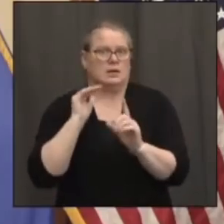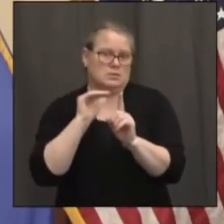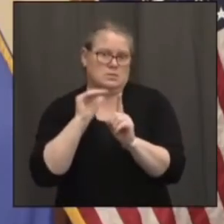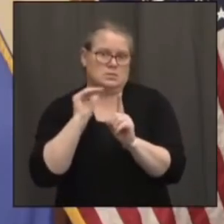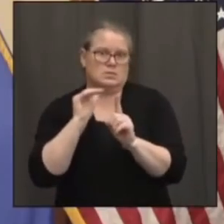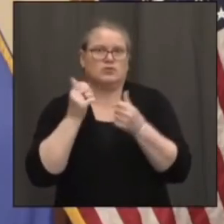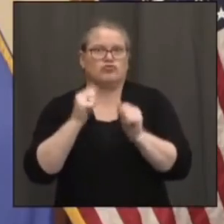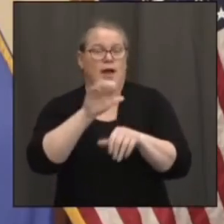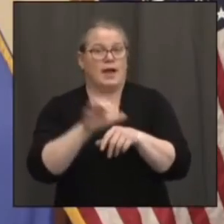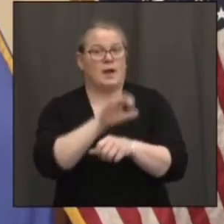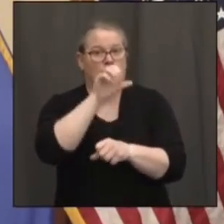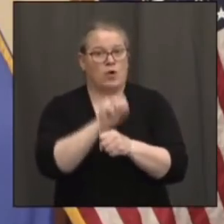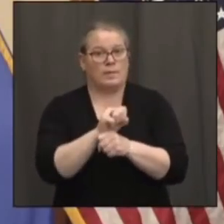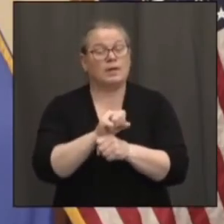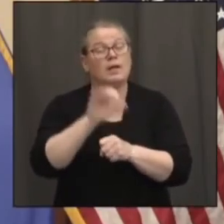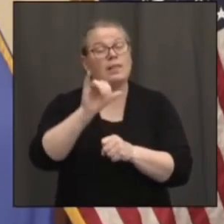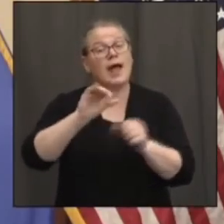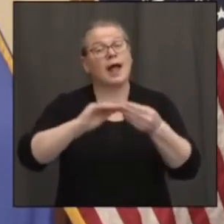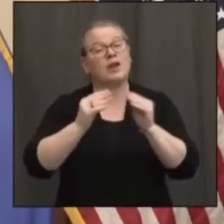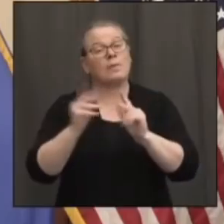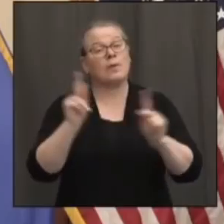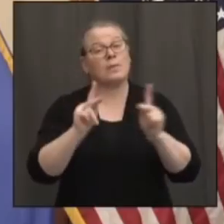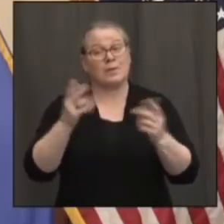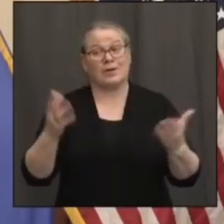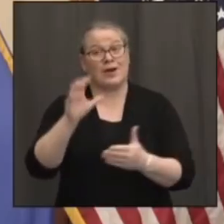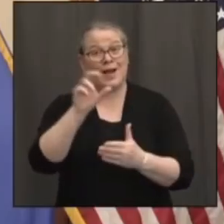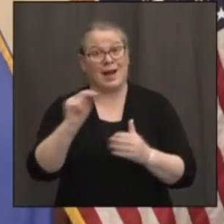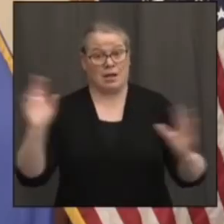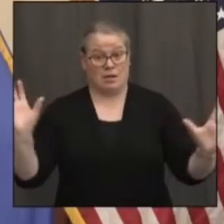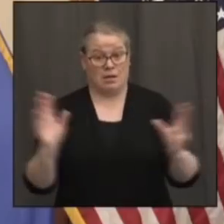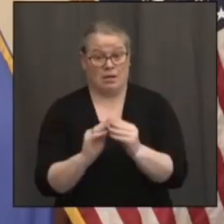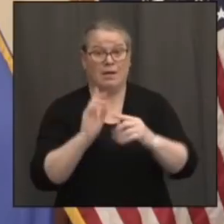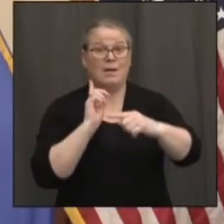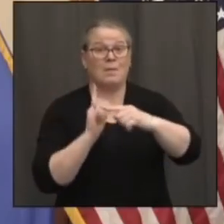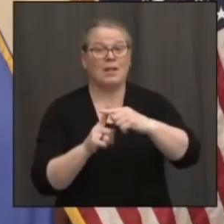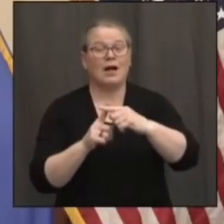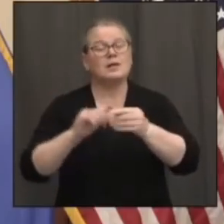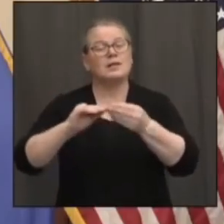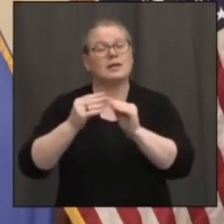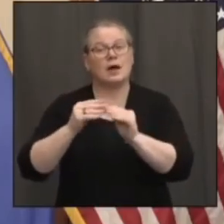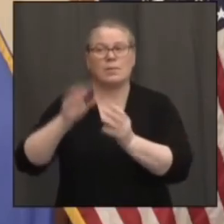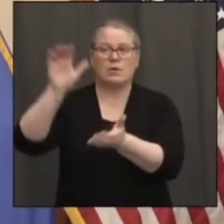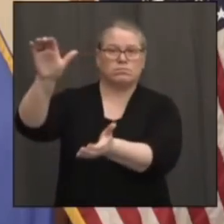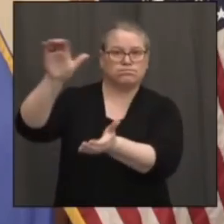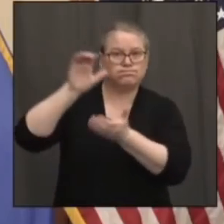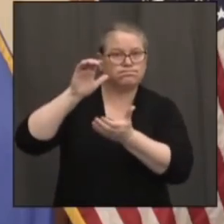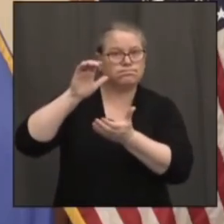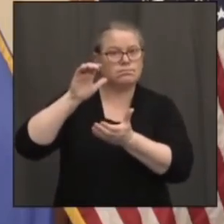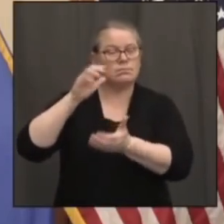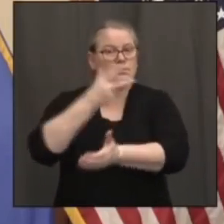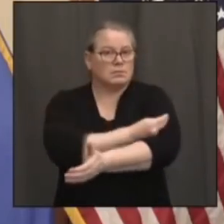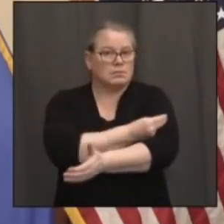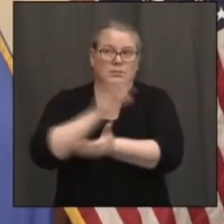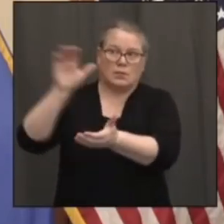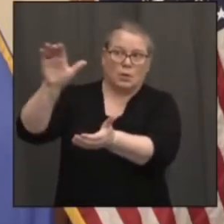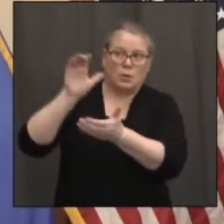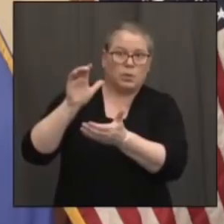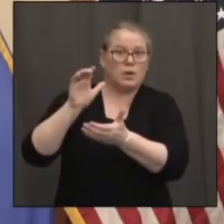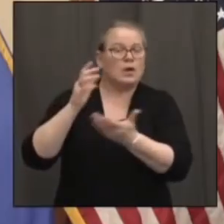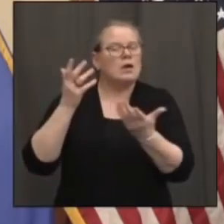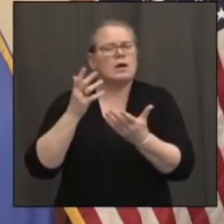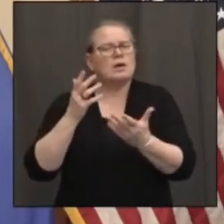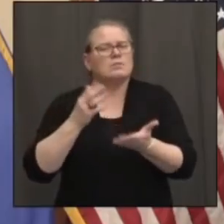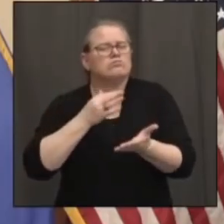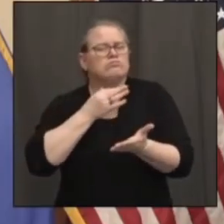in Connecticut and the average number of doses the state has been receiving, I think many want to know, what is an estimated time